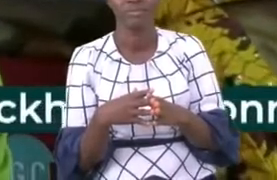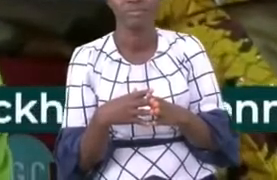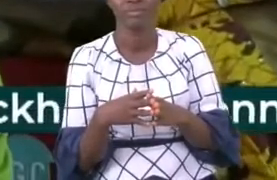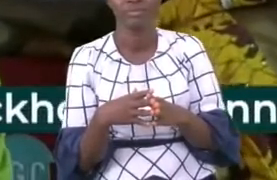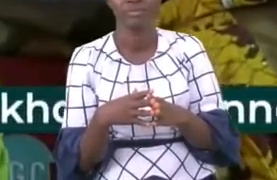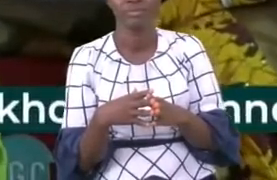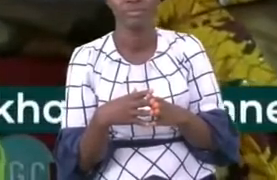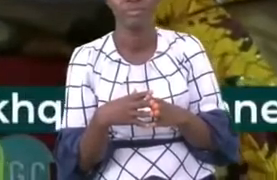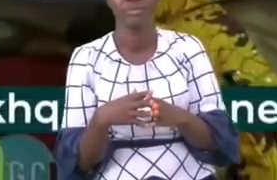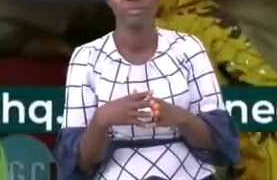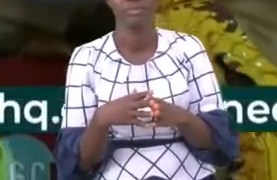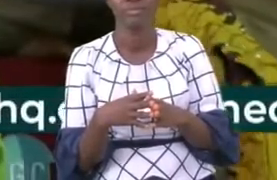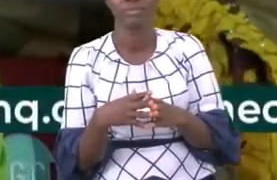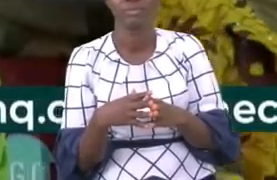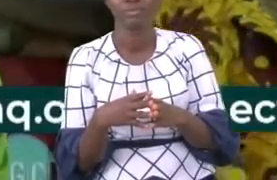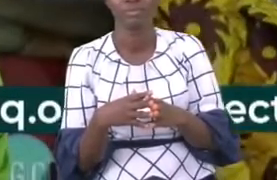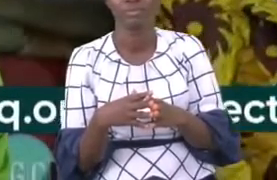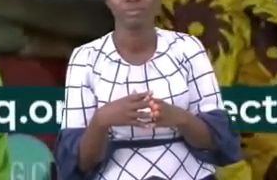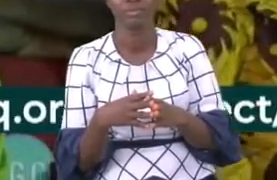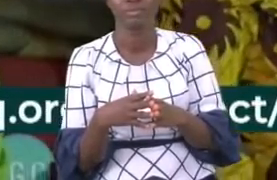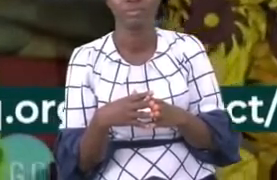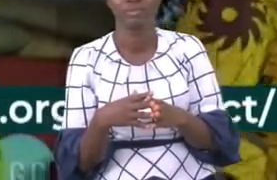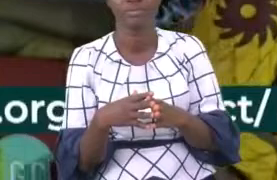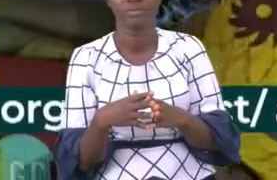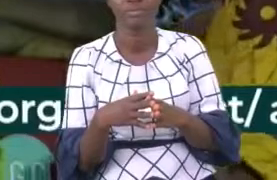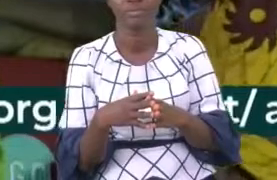If you are through, can I see the sign, please?